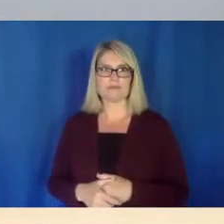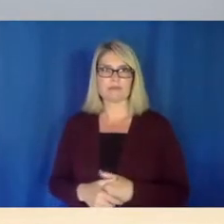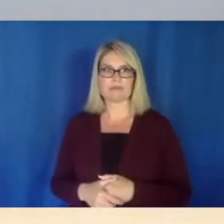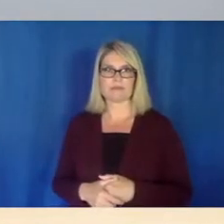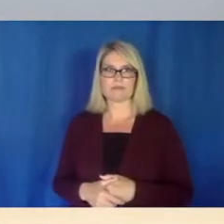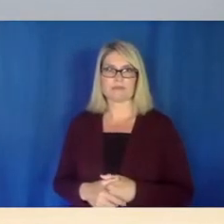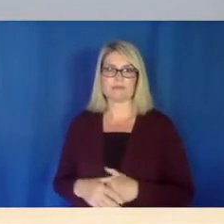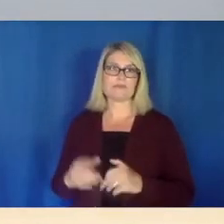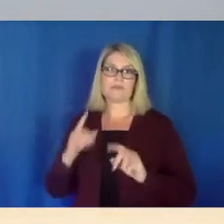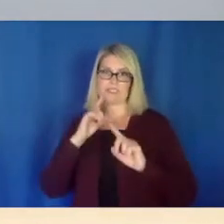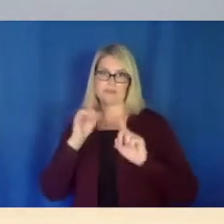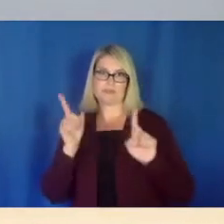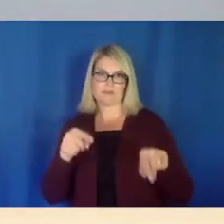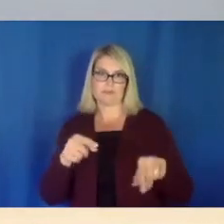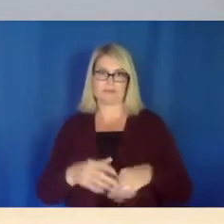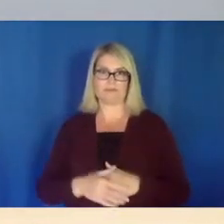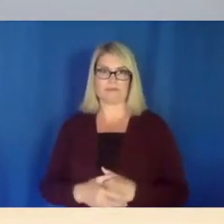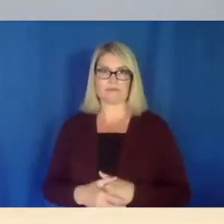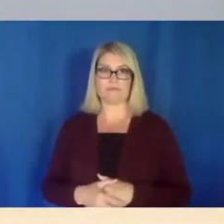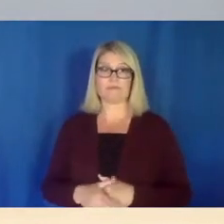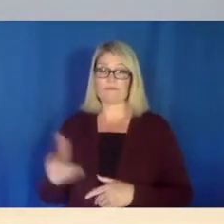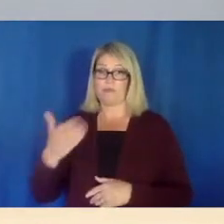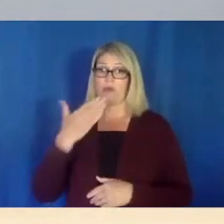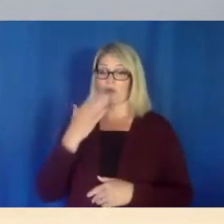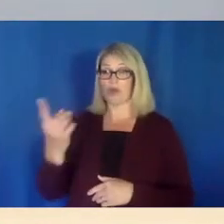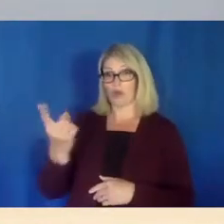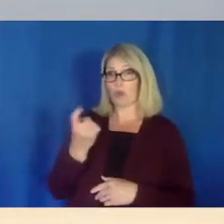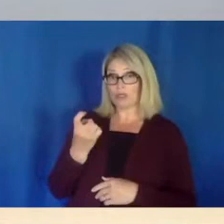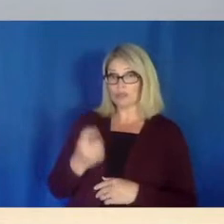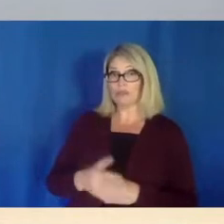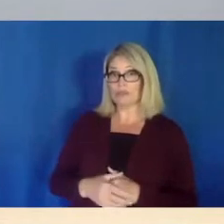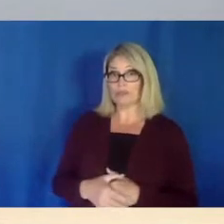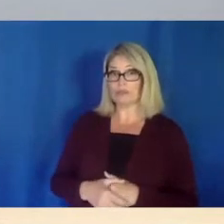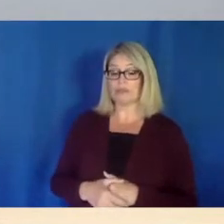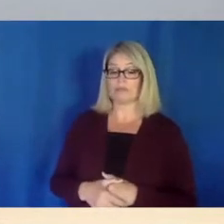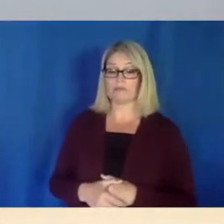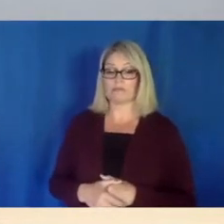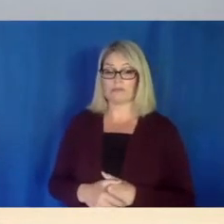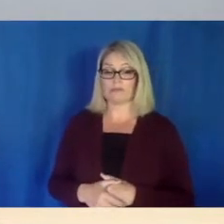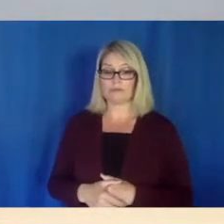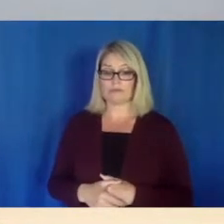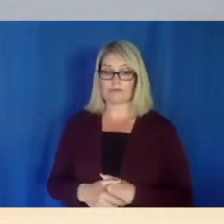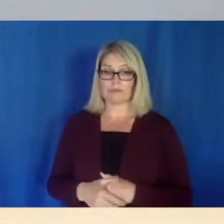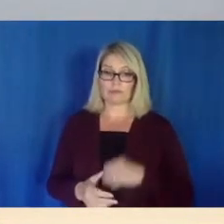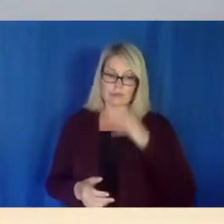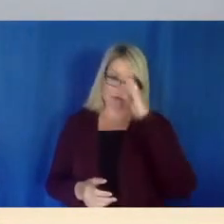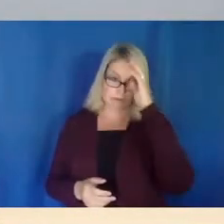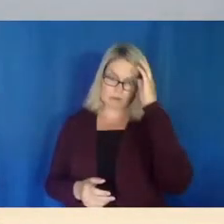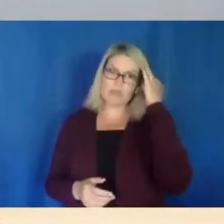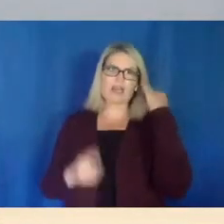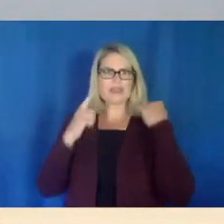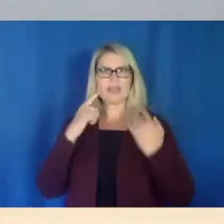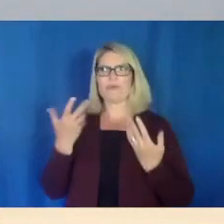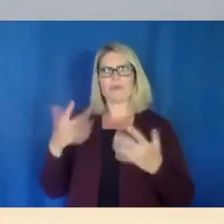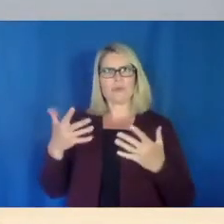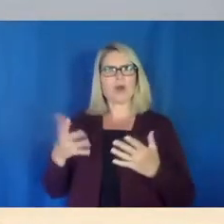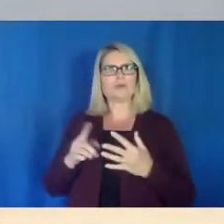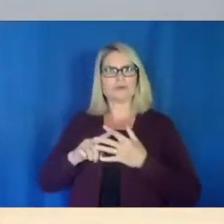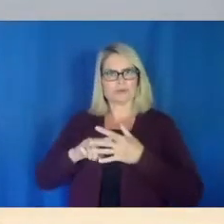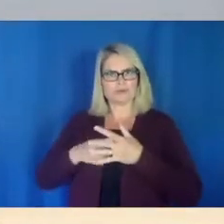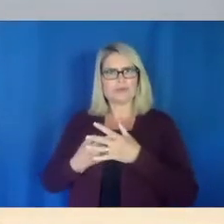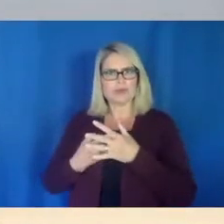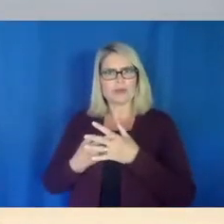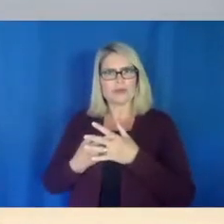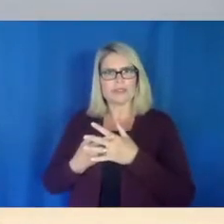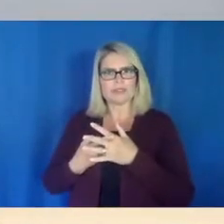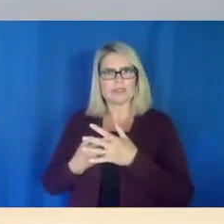Well, those are the really good questions. I think we have started doing some, I know it's been in